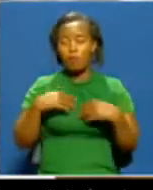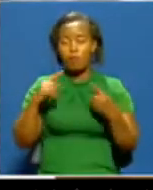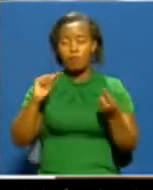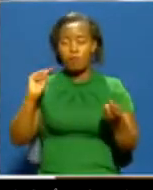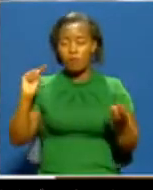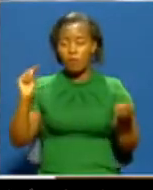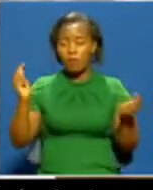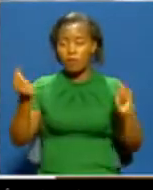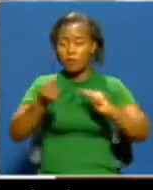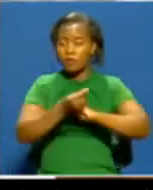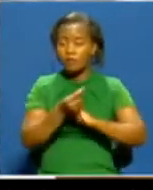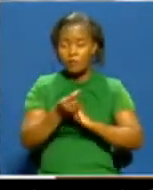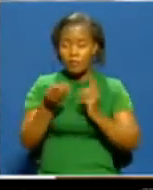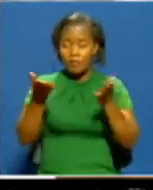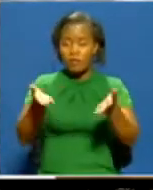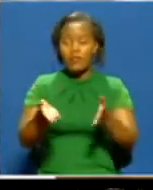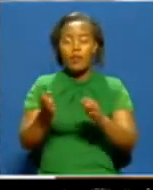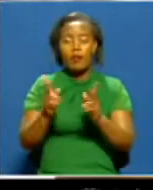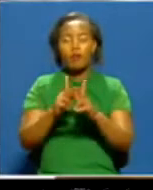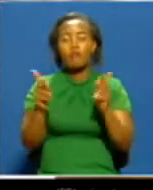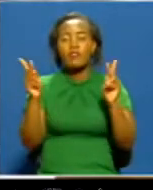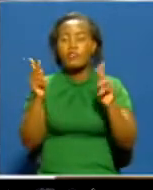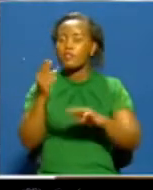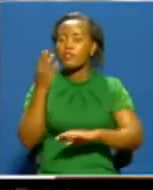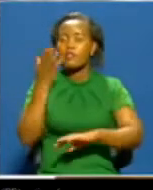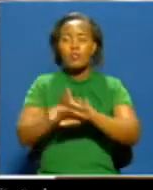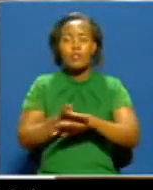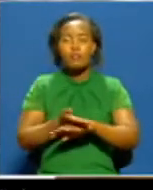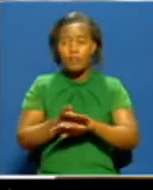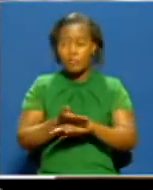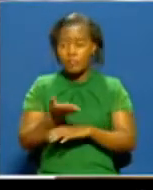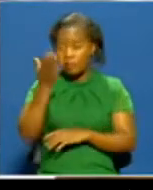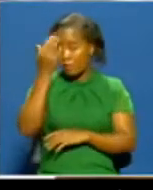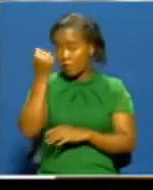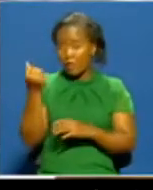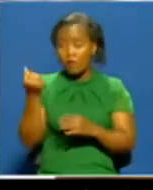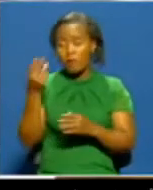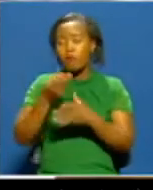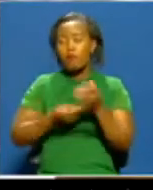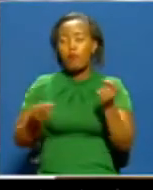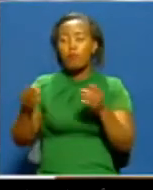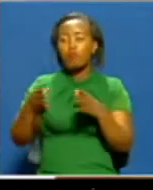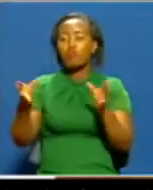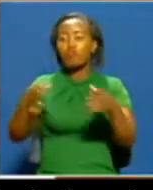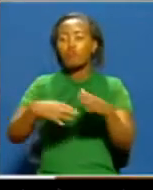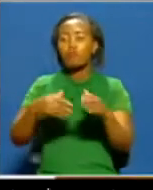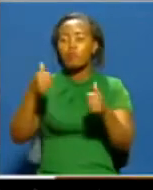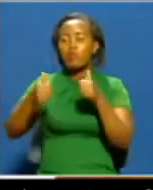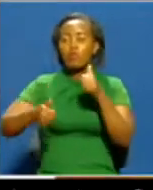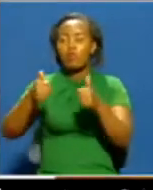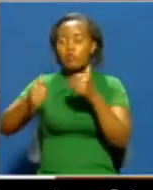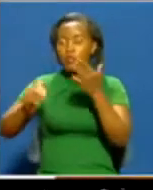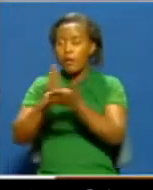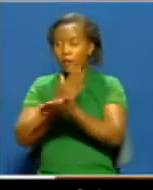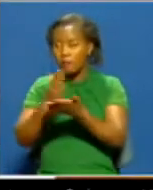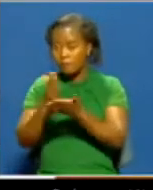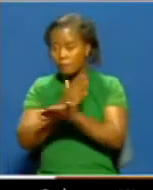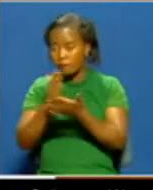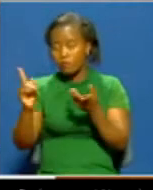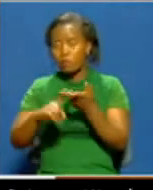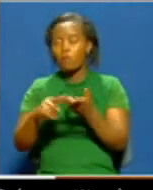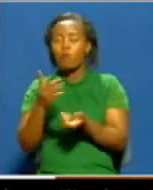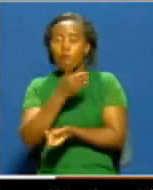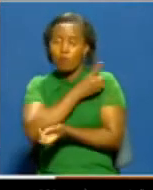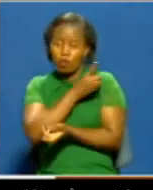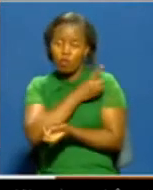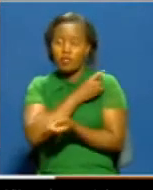very difficult right now. You know, it's very difficult right now for both suppliers, who are the doctors, and the consumers,